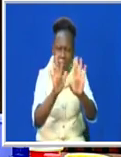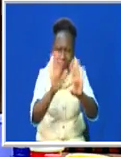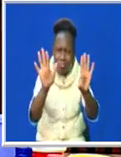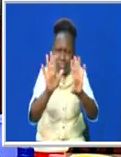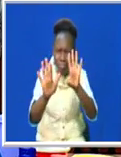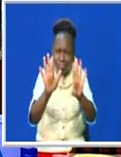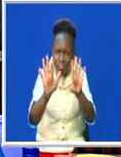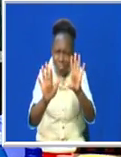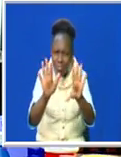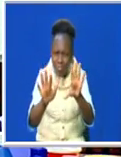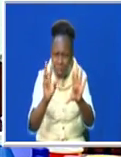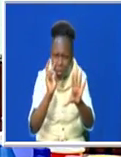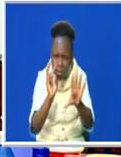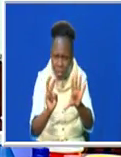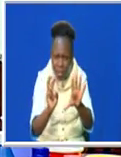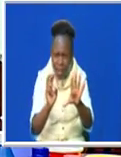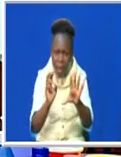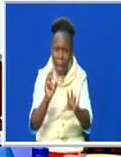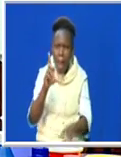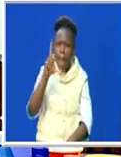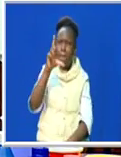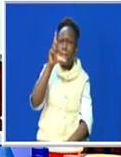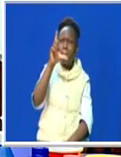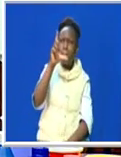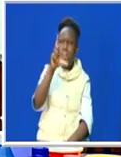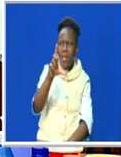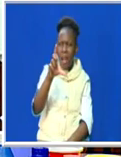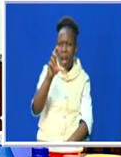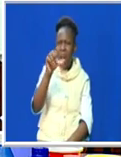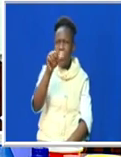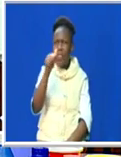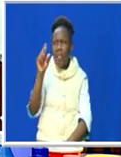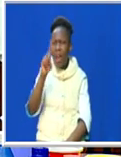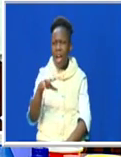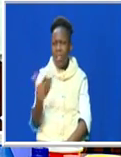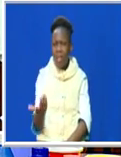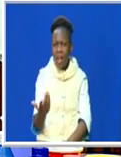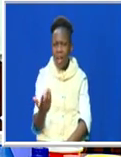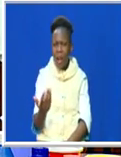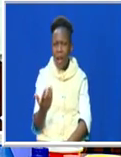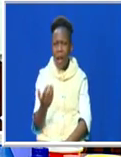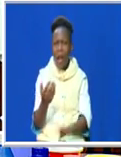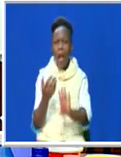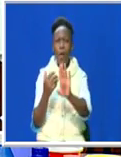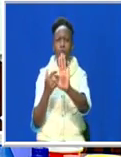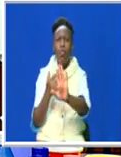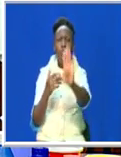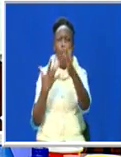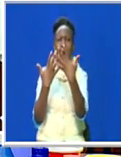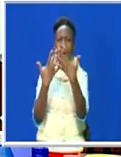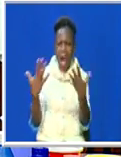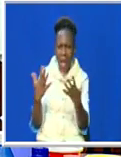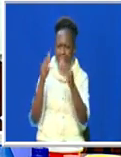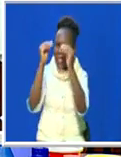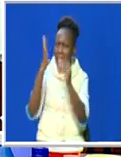Which one is bigger than the other? Is it my hands or your hands?